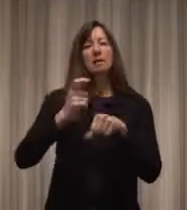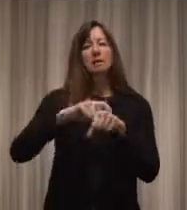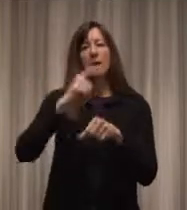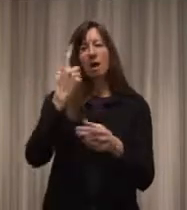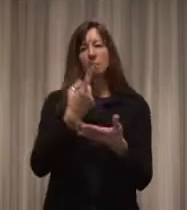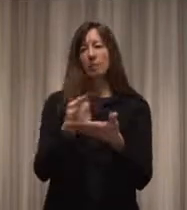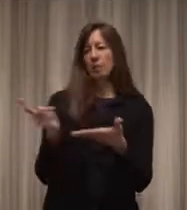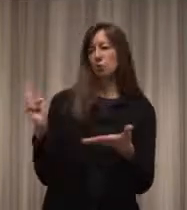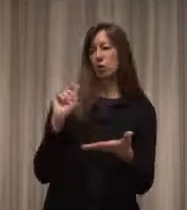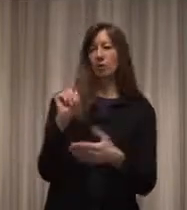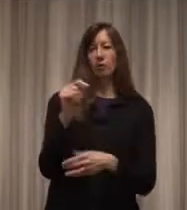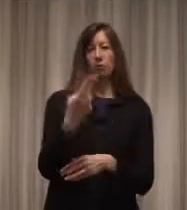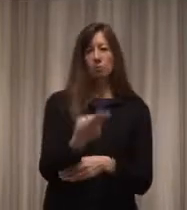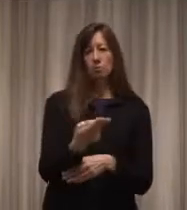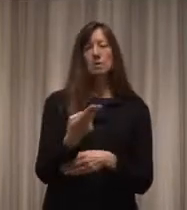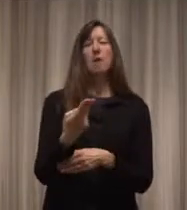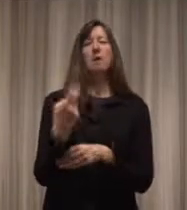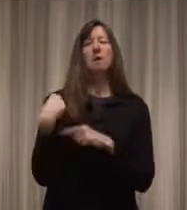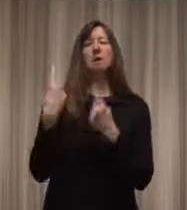tested